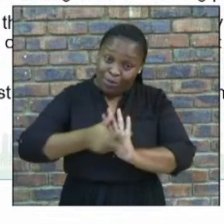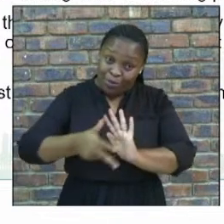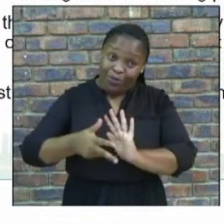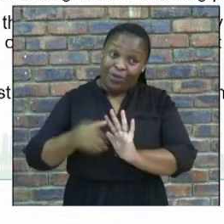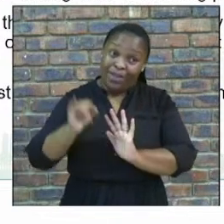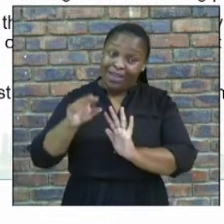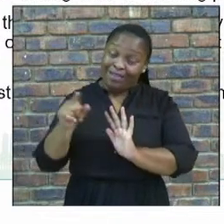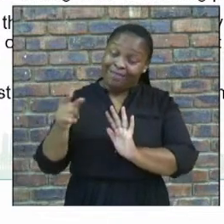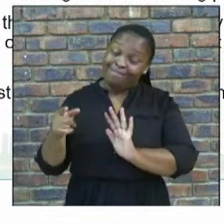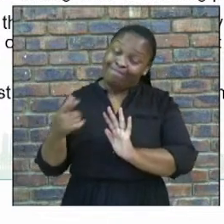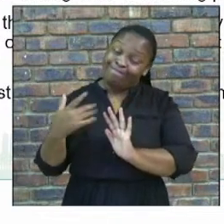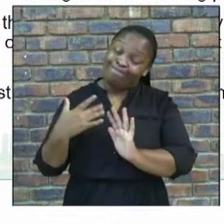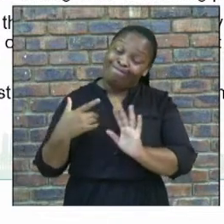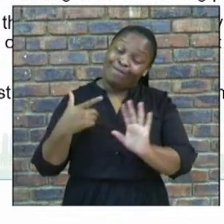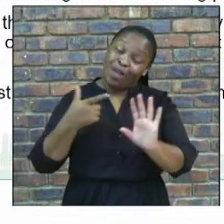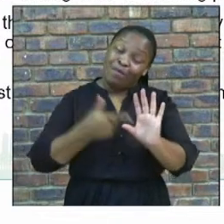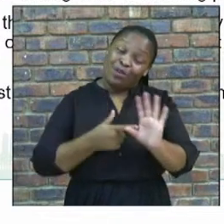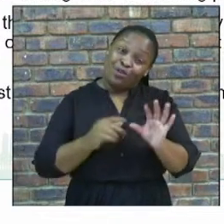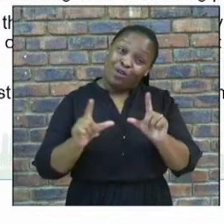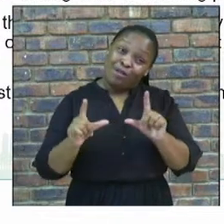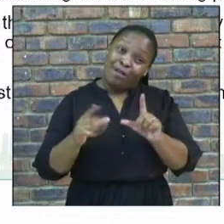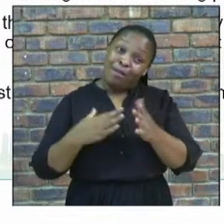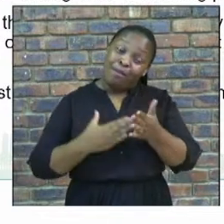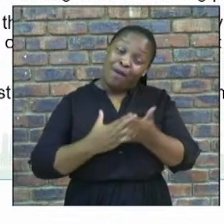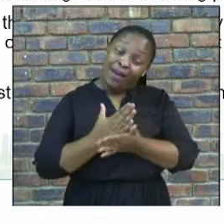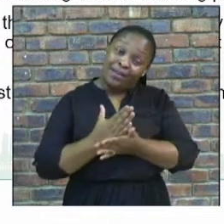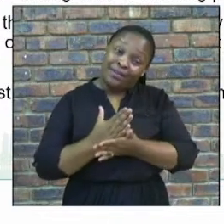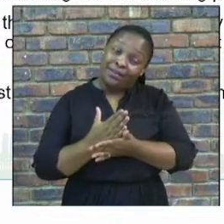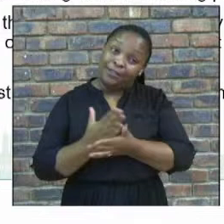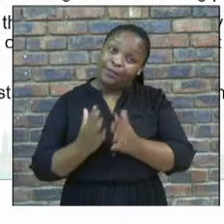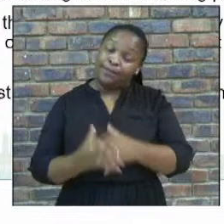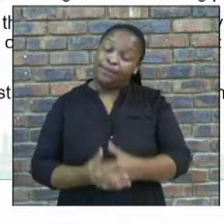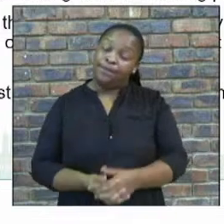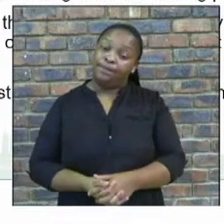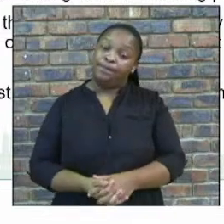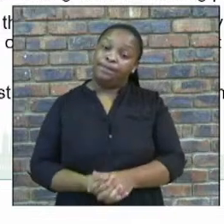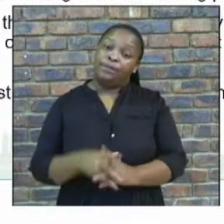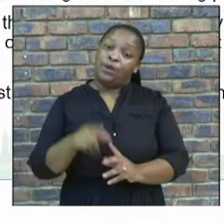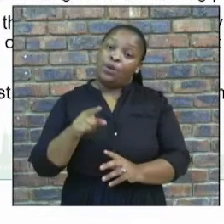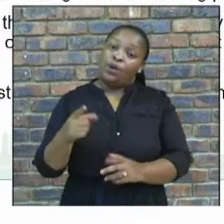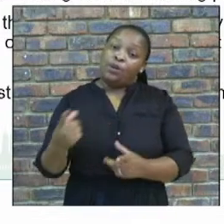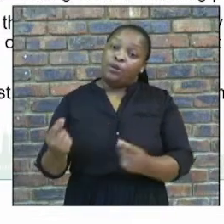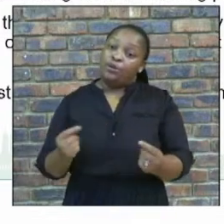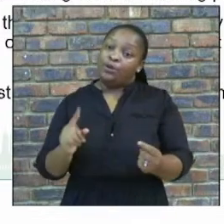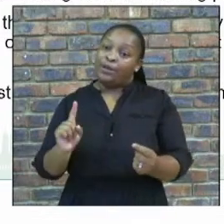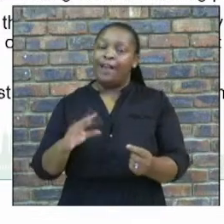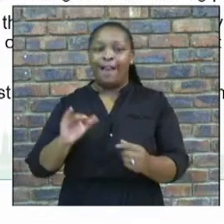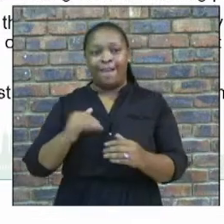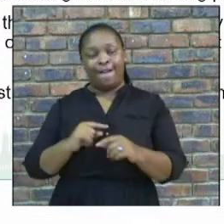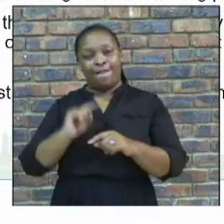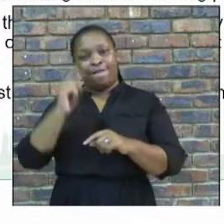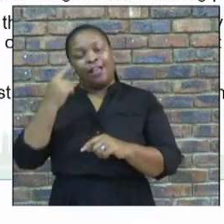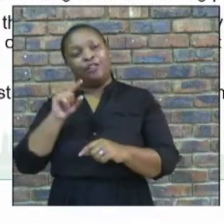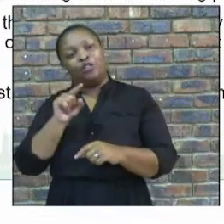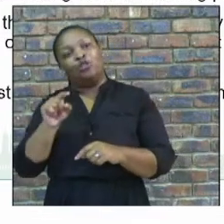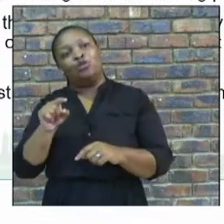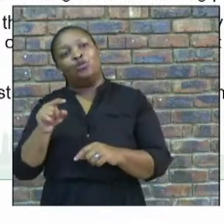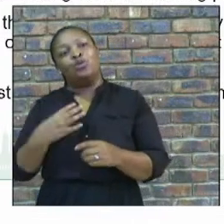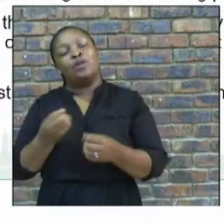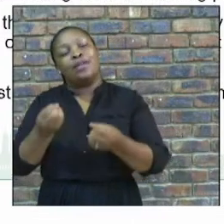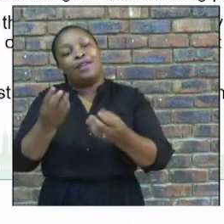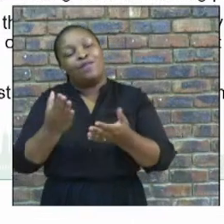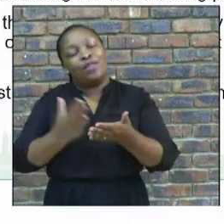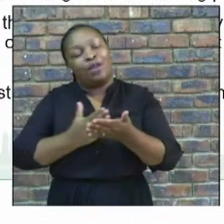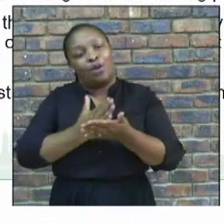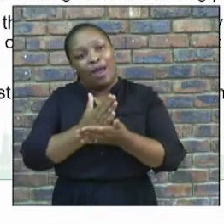of petroleum right, you will be firstly granted an exploration right.